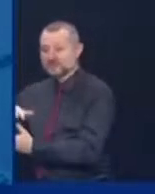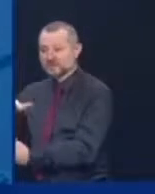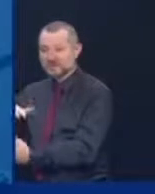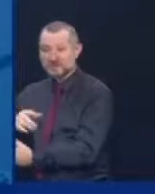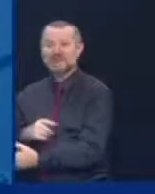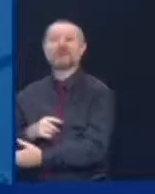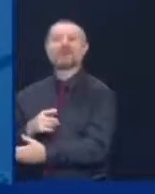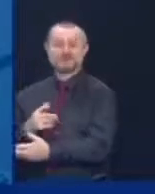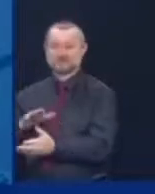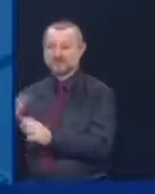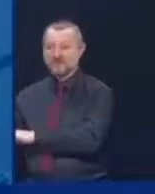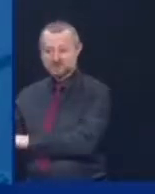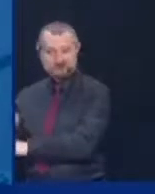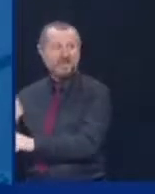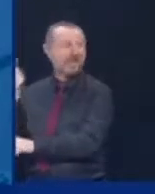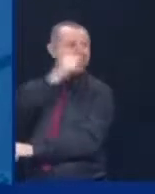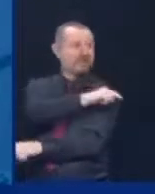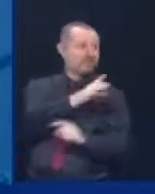They die.